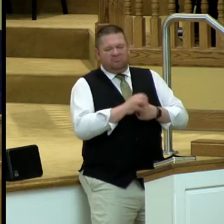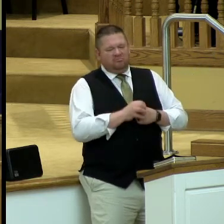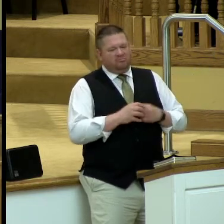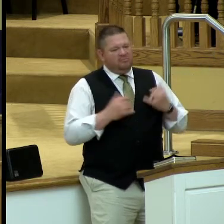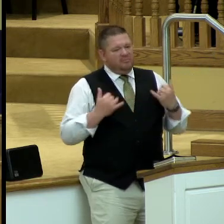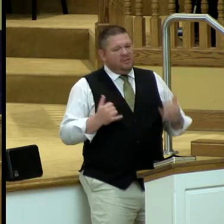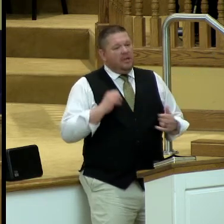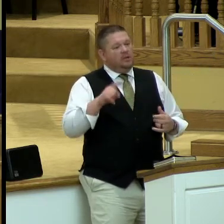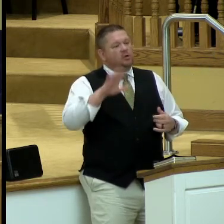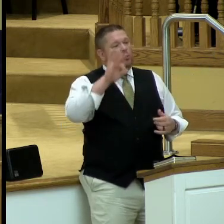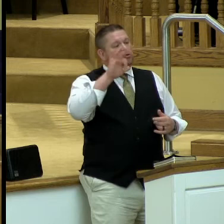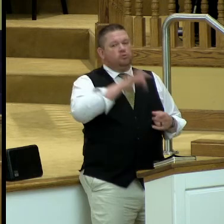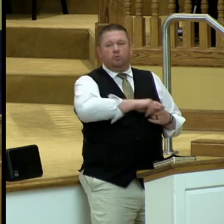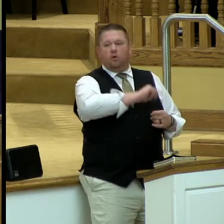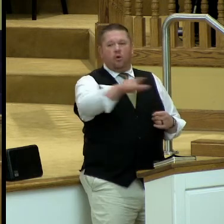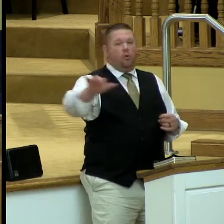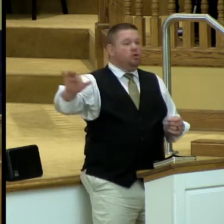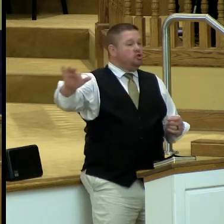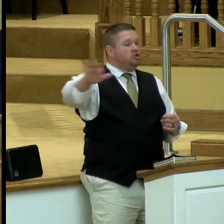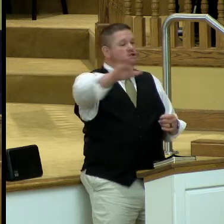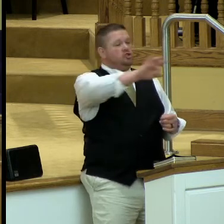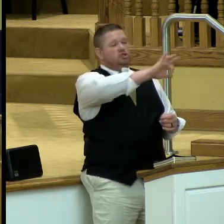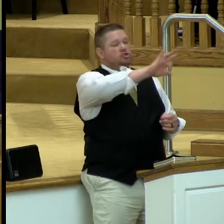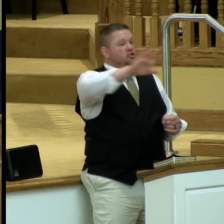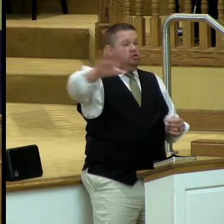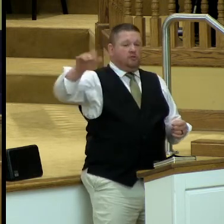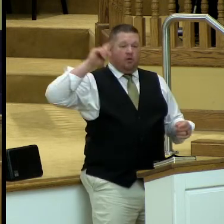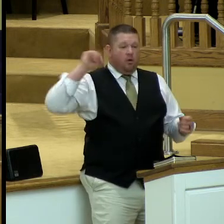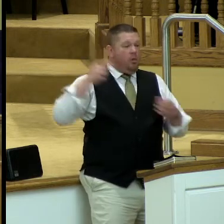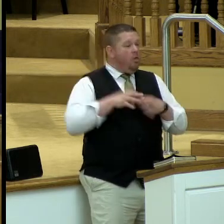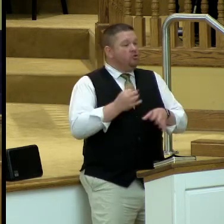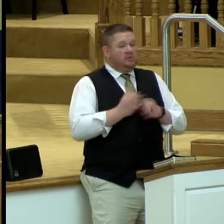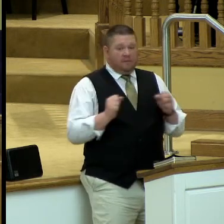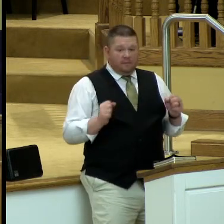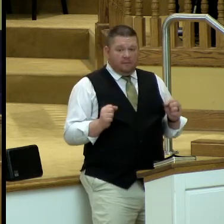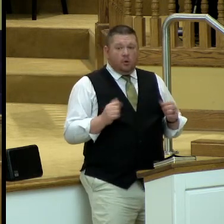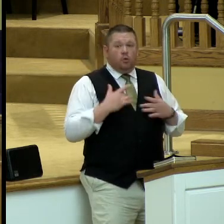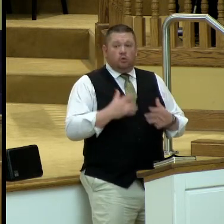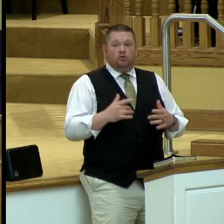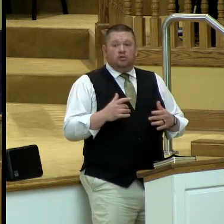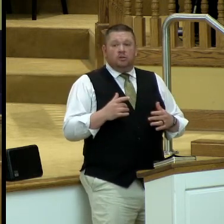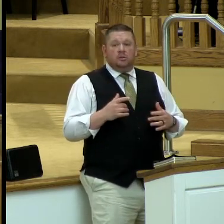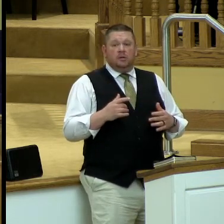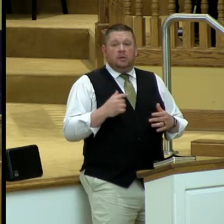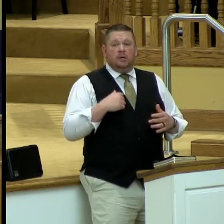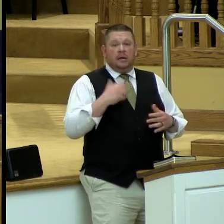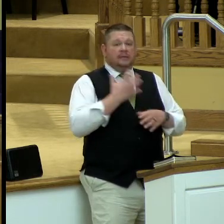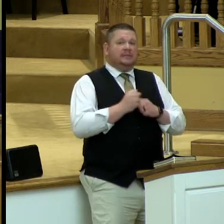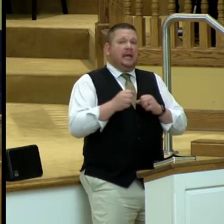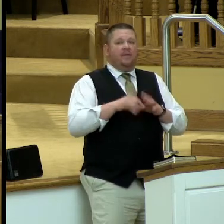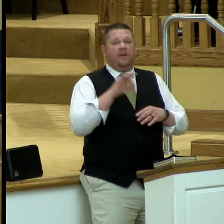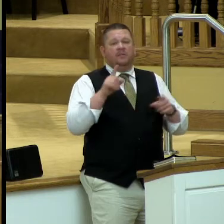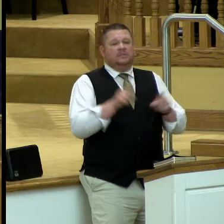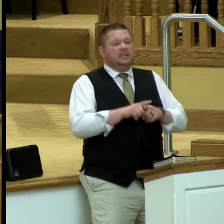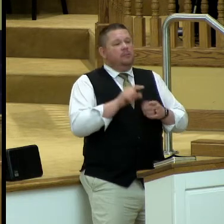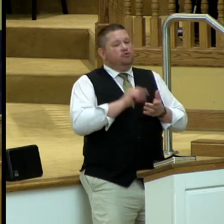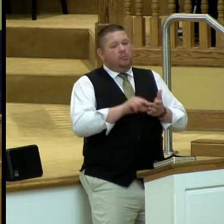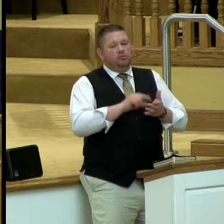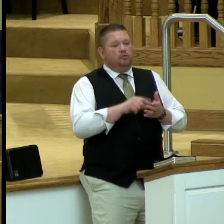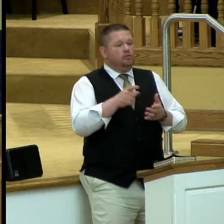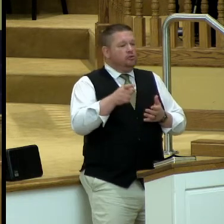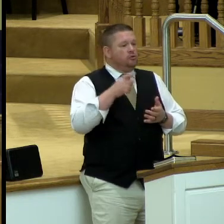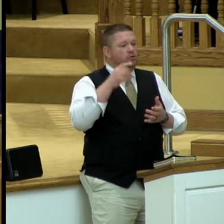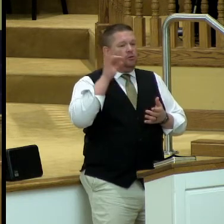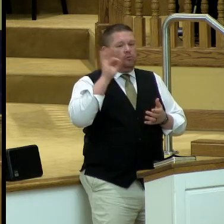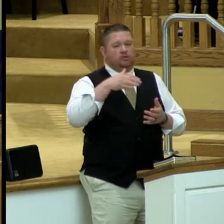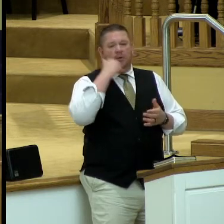Now I want to ask a question to every single person, lost or saved. Usually just for the lost. Like I said, I got saved out of this same scripture. He